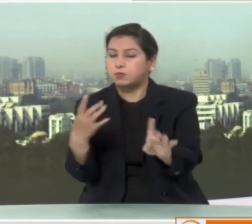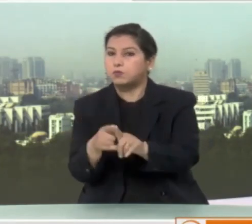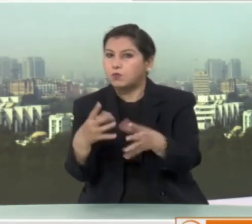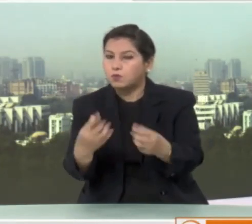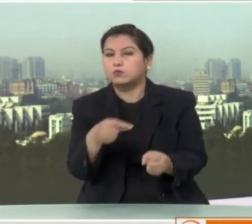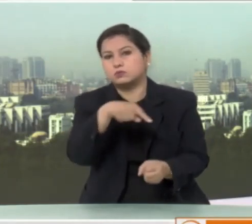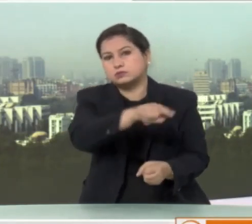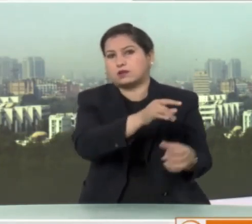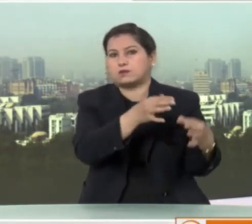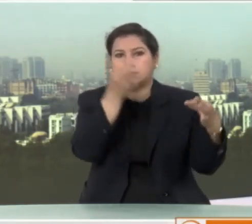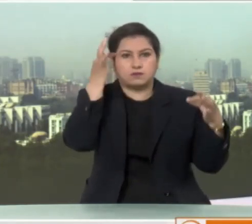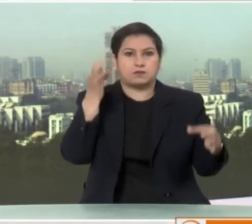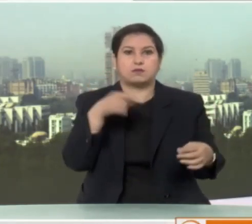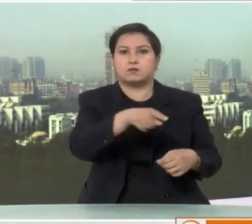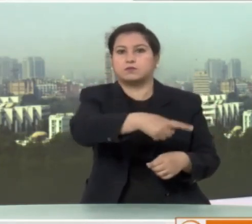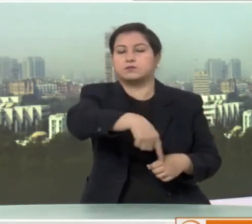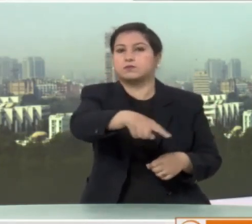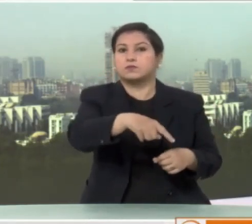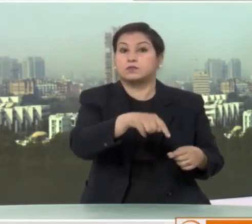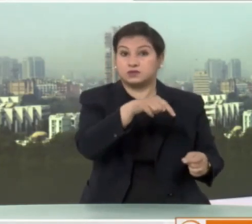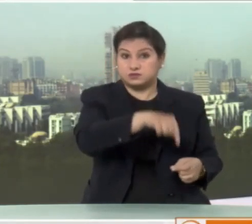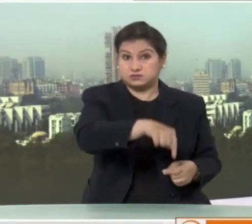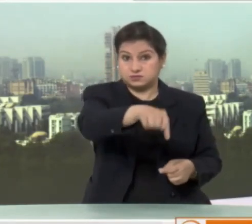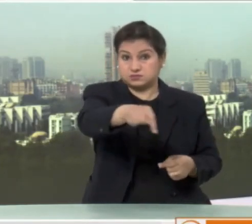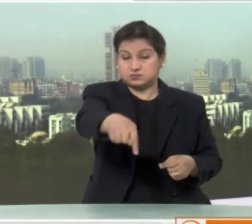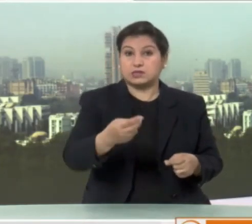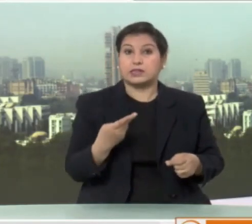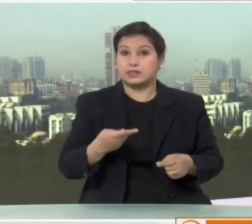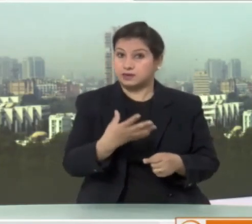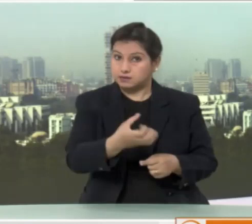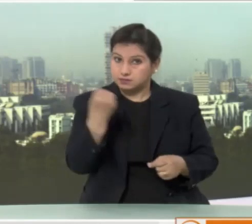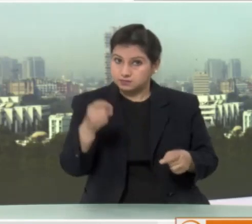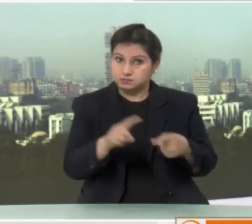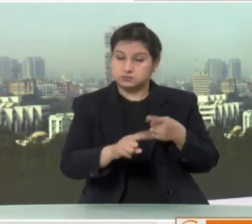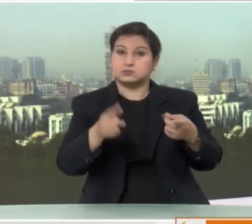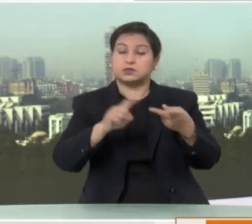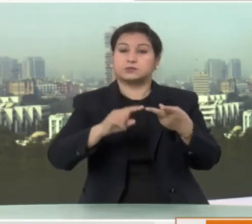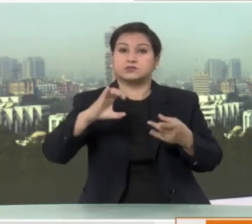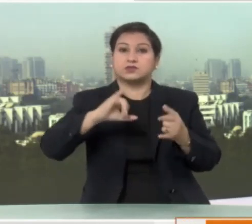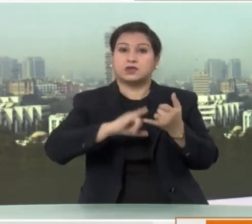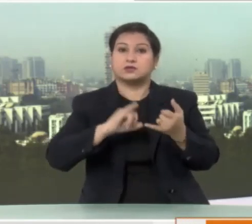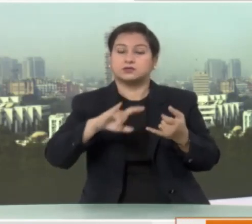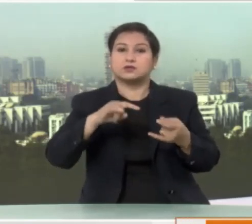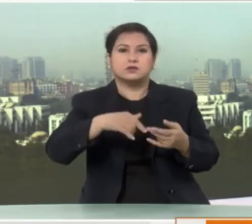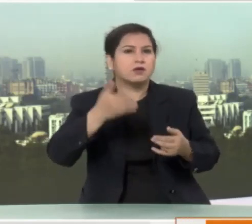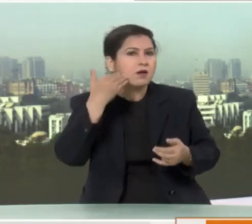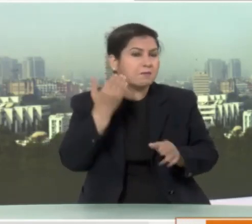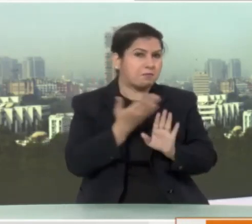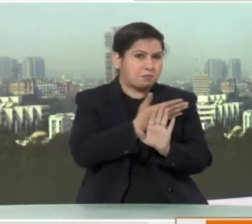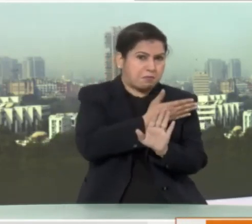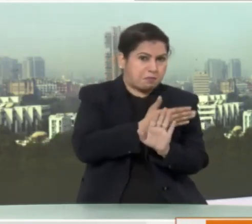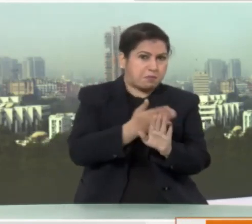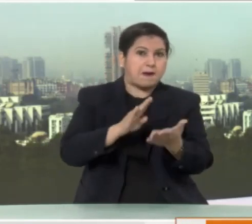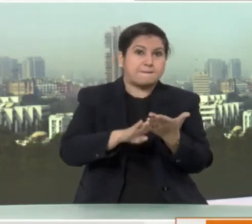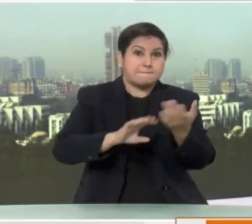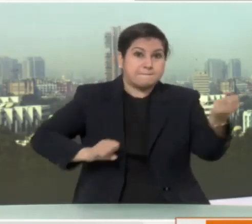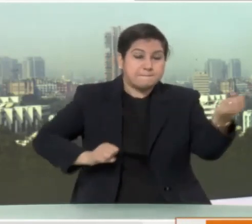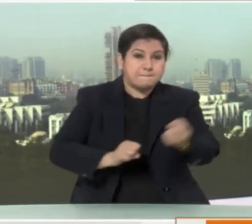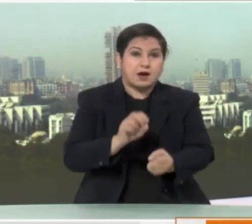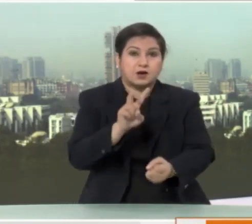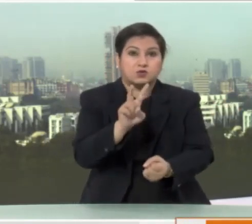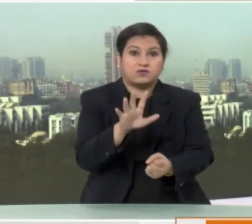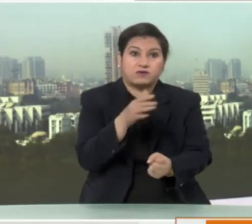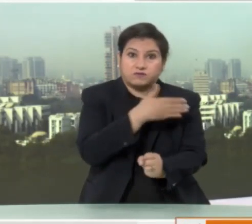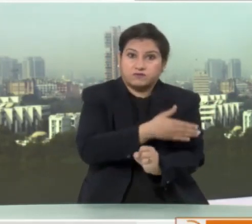conditions. These booking counters as well as the CSCs were shut since March 25th when a nationwide lockdown